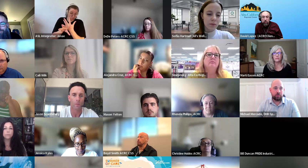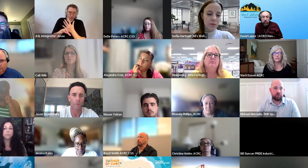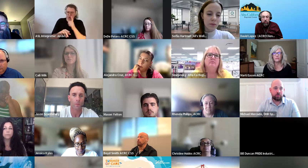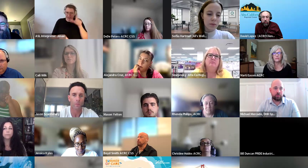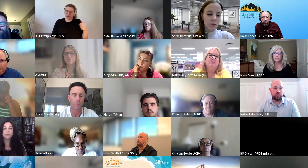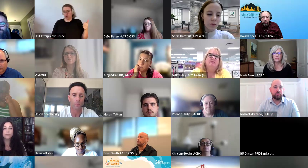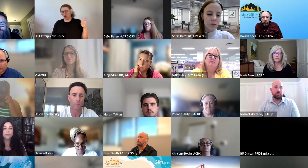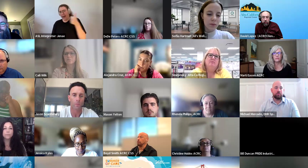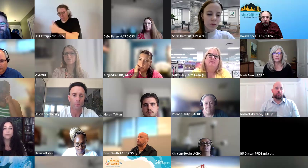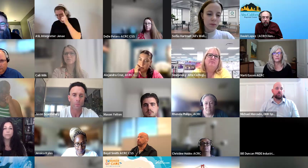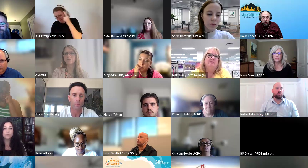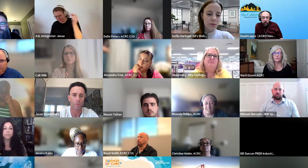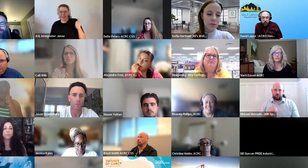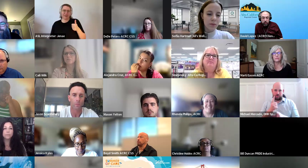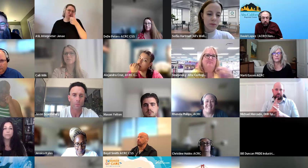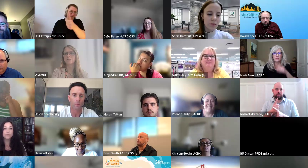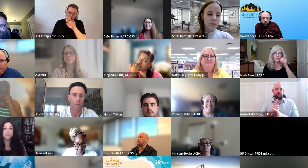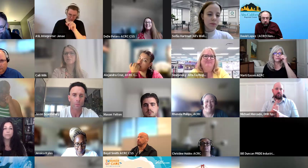travel in person to New York.